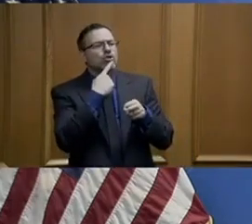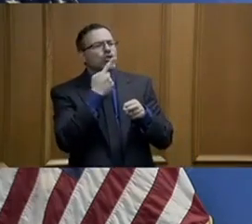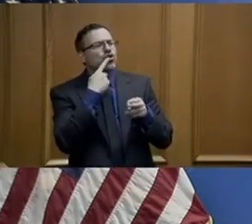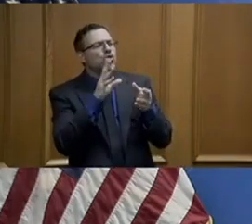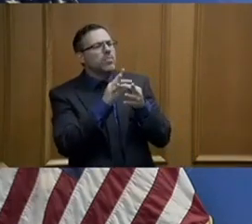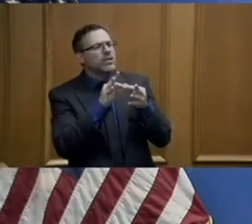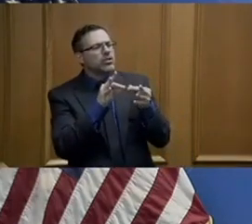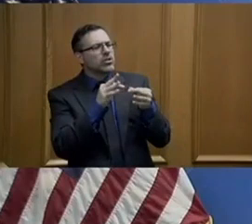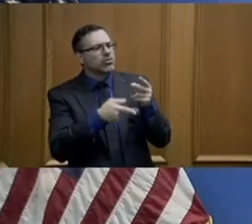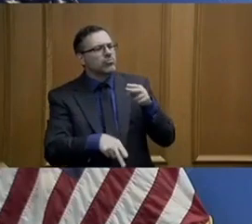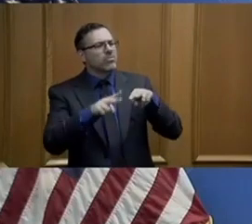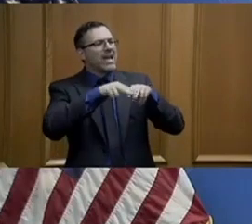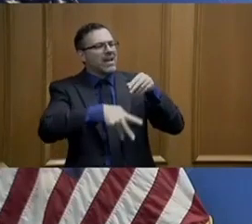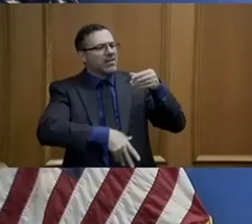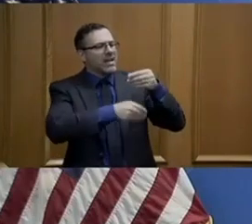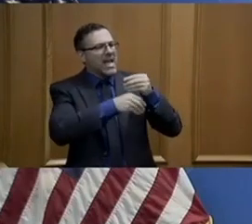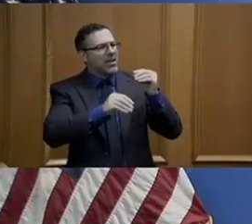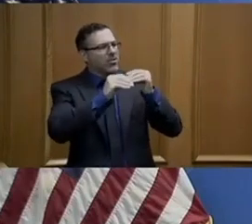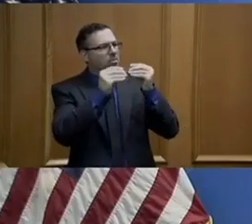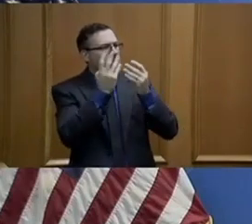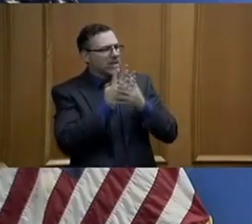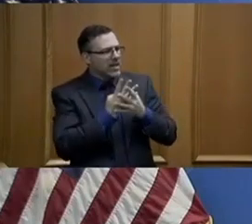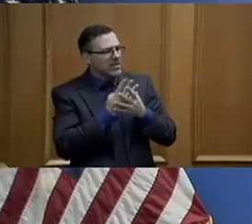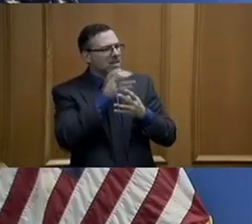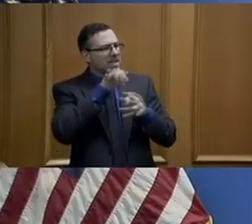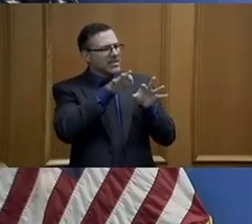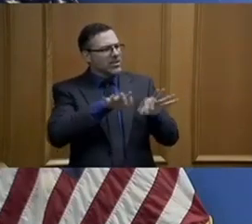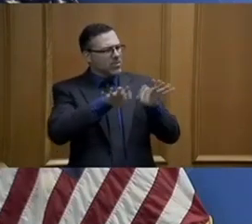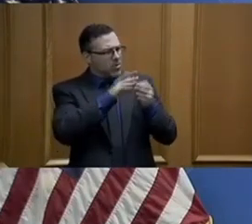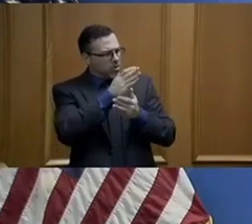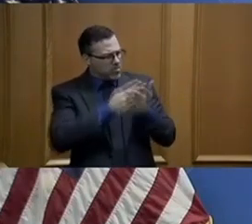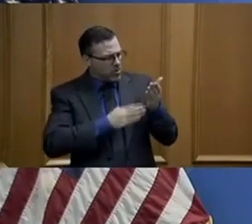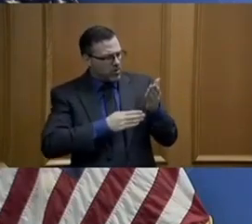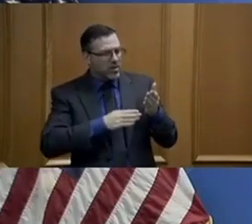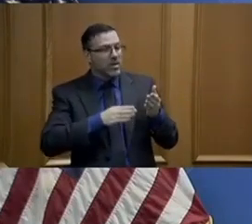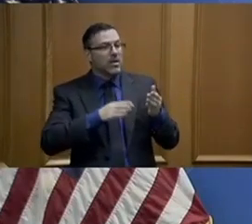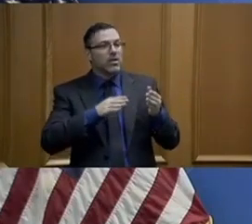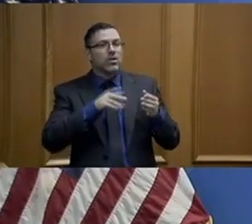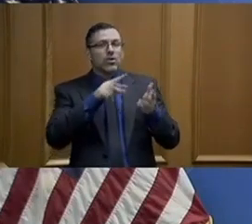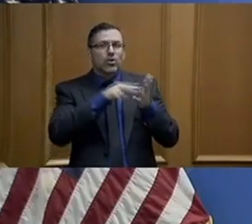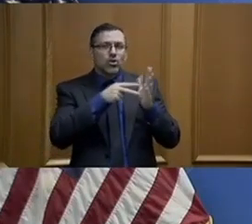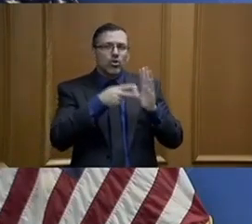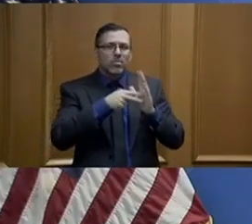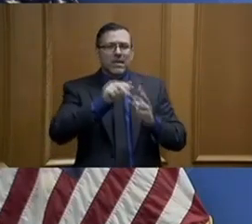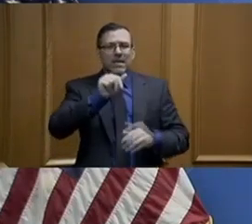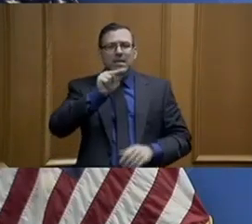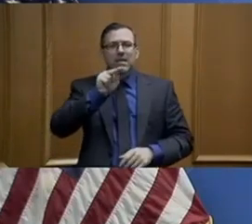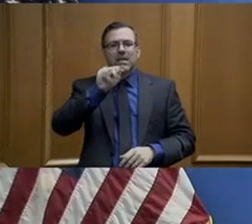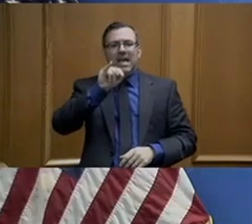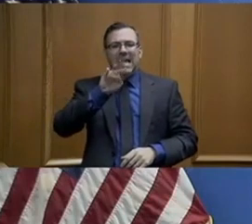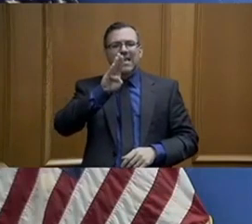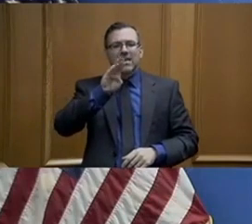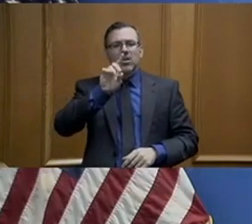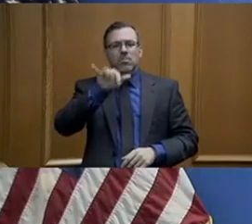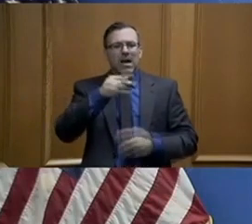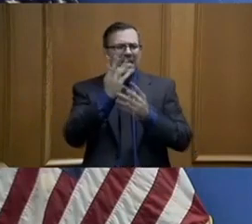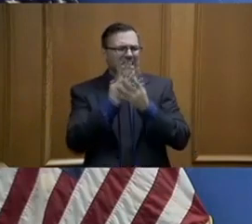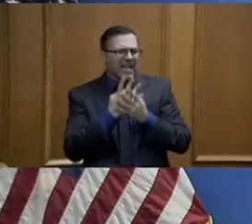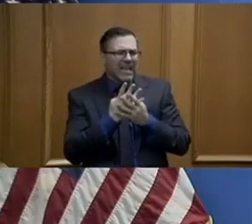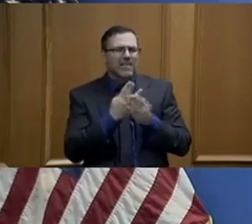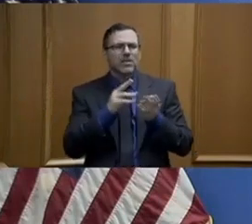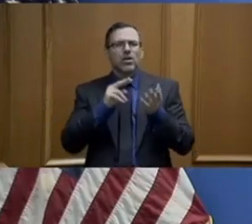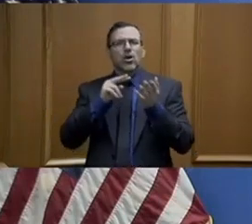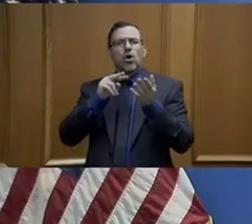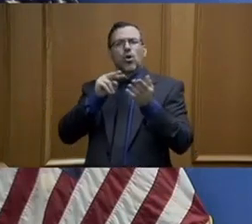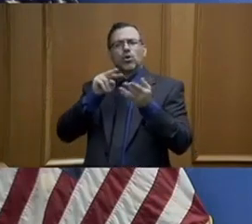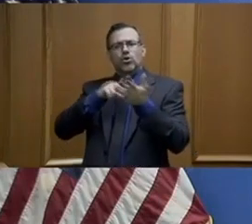mentioned a couple of minutes ago about that needing to be an important part of the reboot. Are you meaning antibody testing, or are you meaning simply being able to test potentially